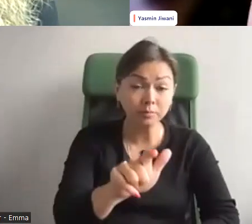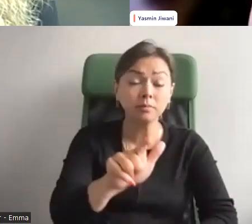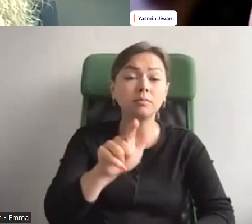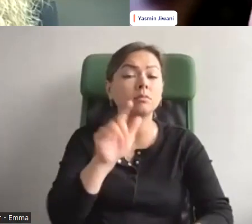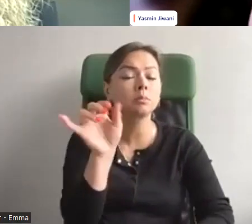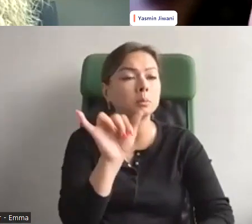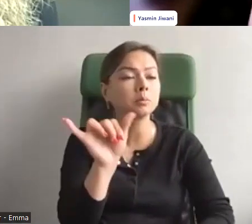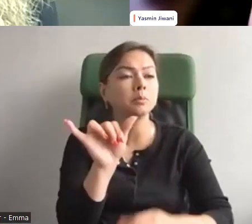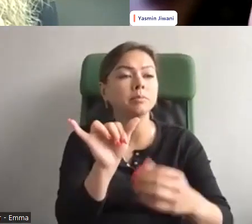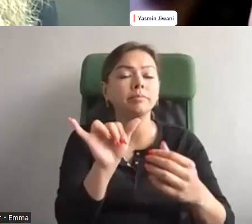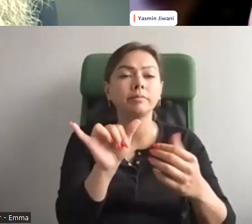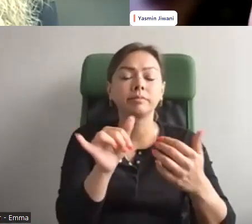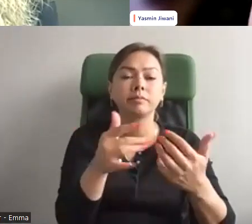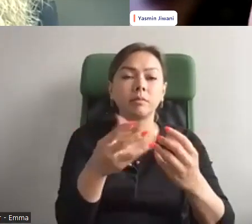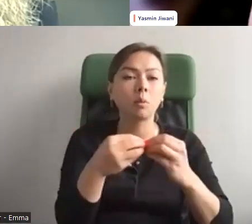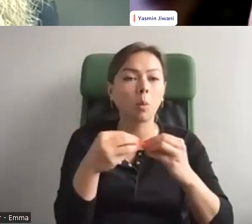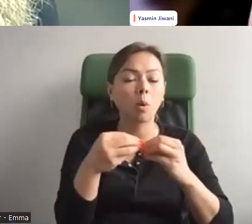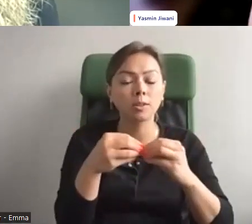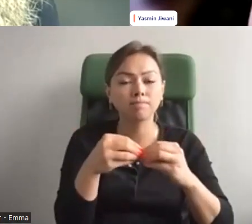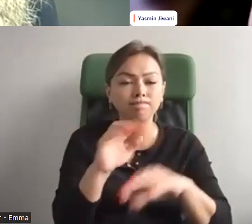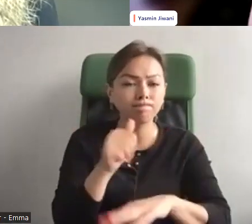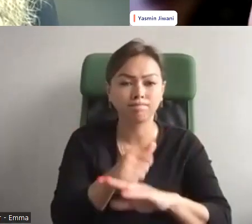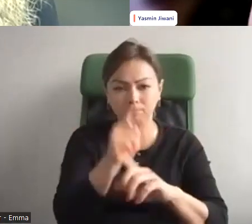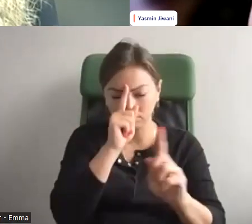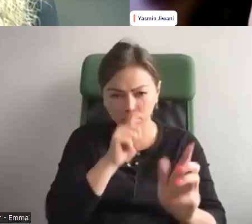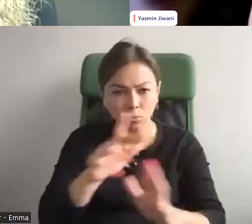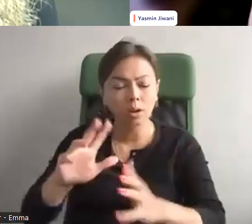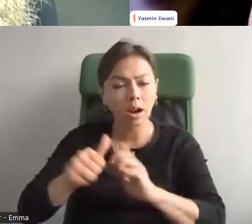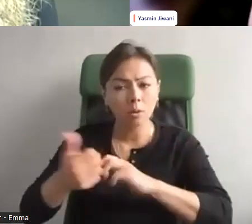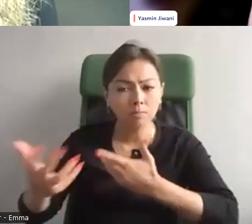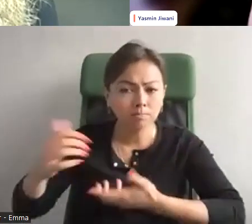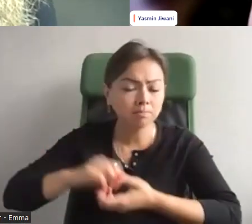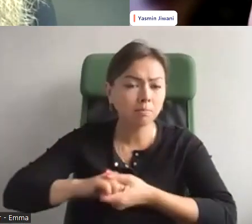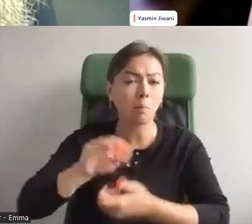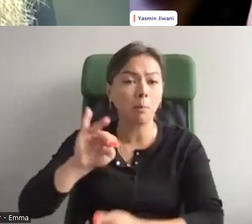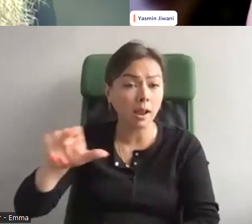like concrete strategies that you found worked in terms of collaborating with media.